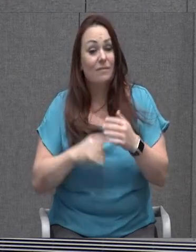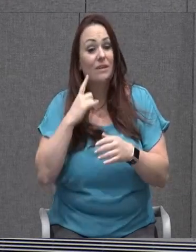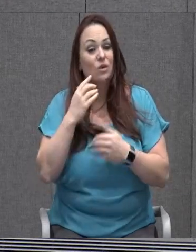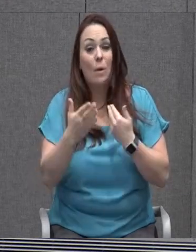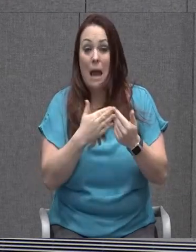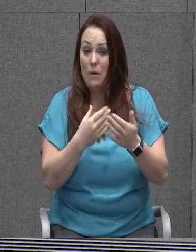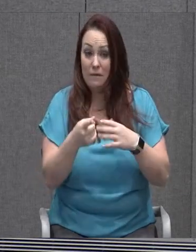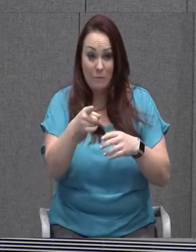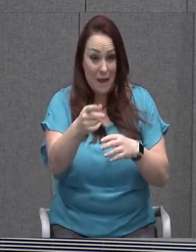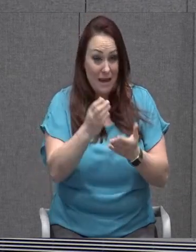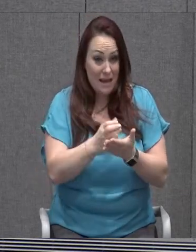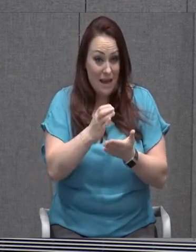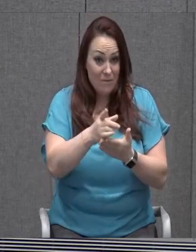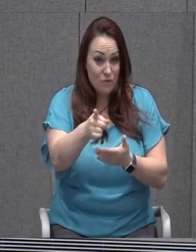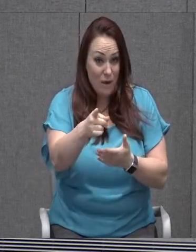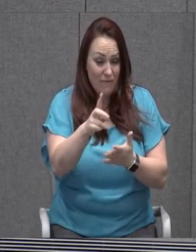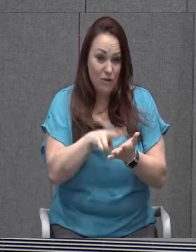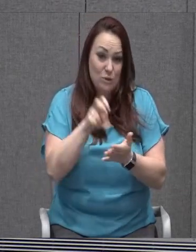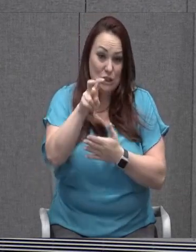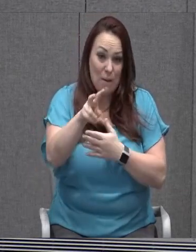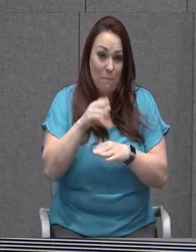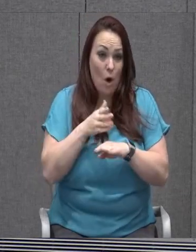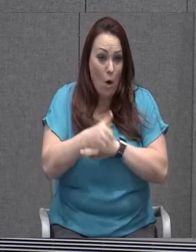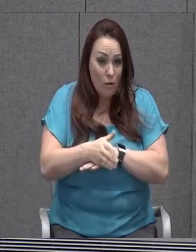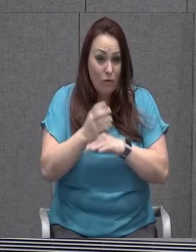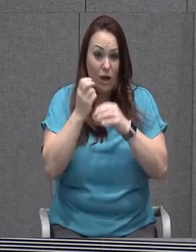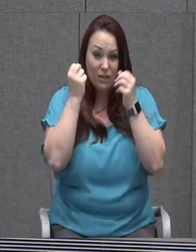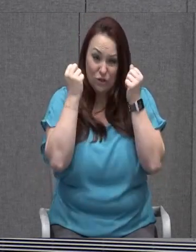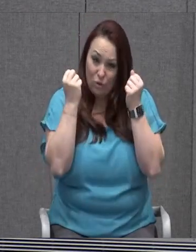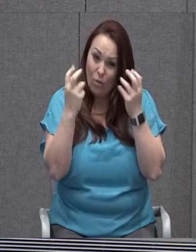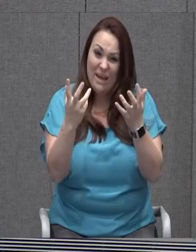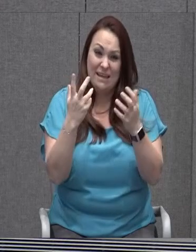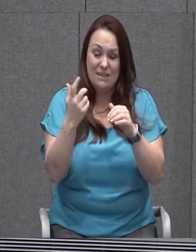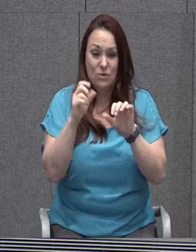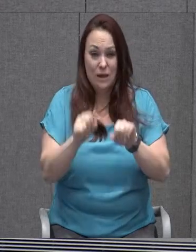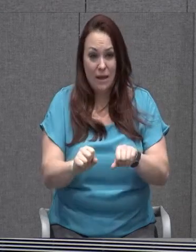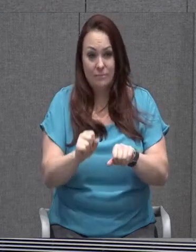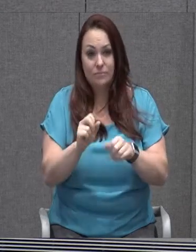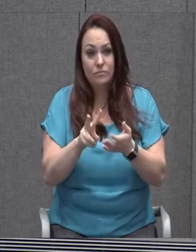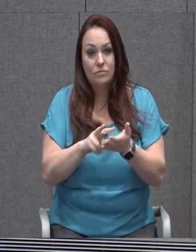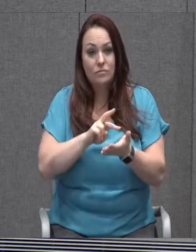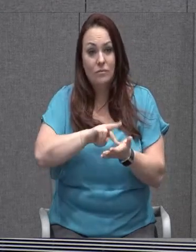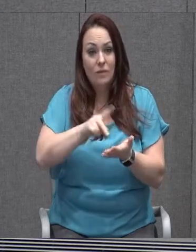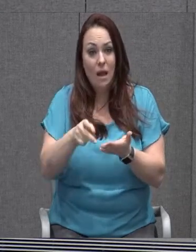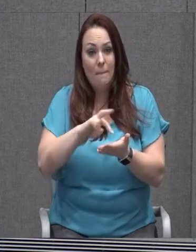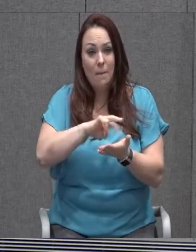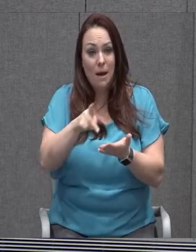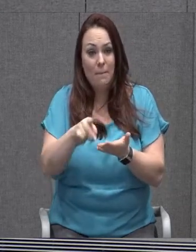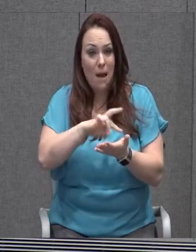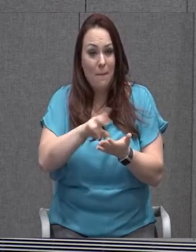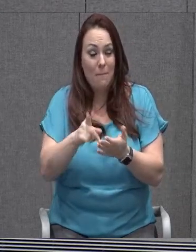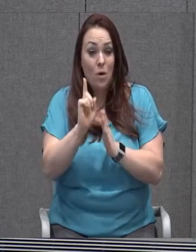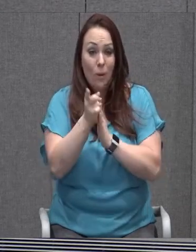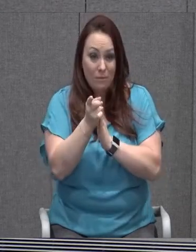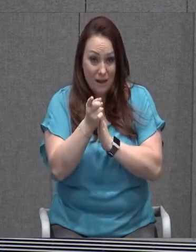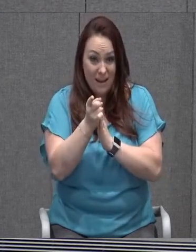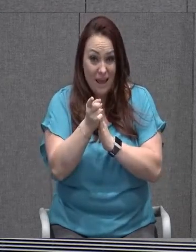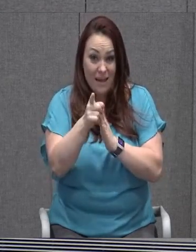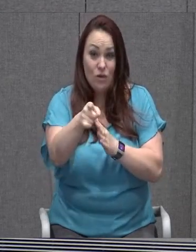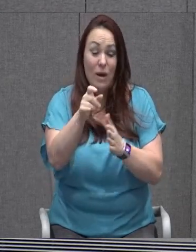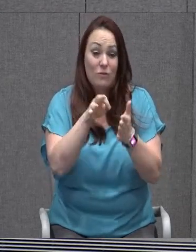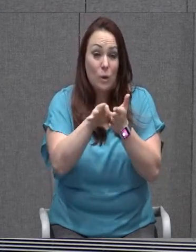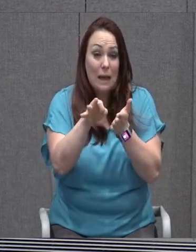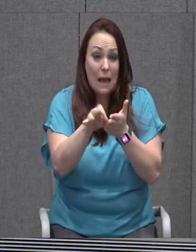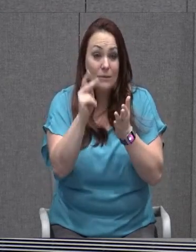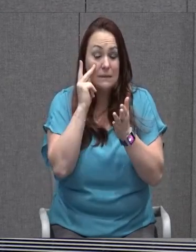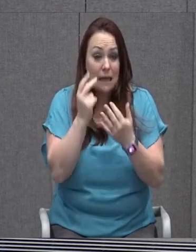those as quickly as you can. You can hop, you can leap. Get over them as quickly as you can in 1 minute. I want you to count and see